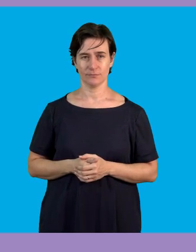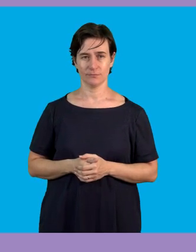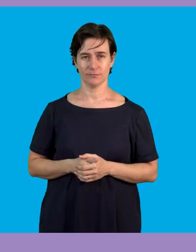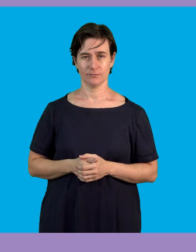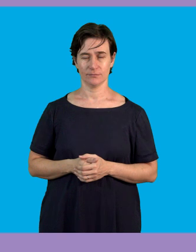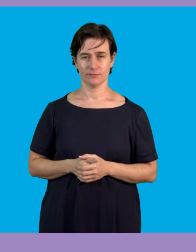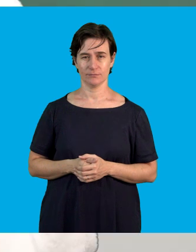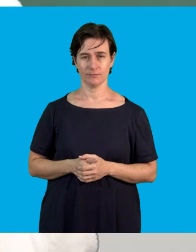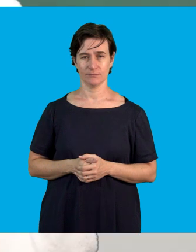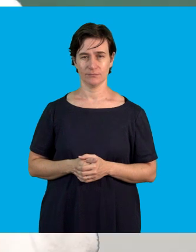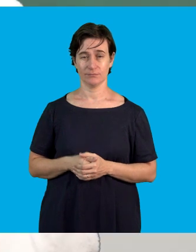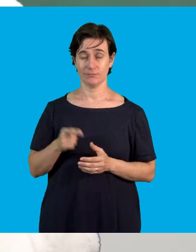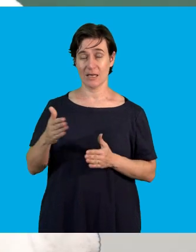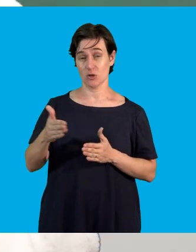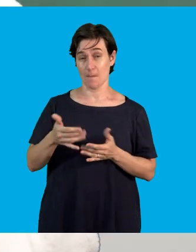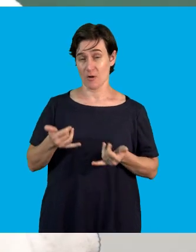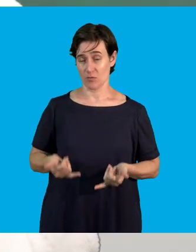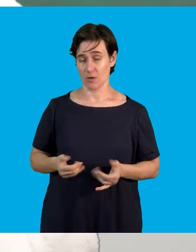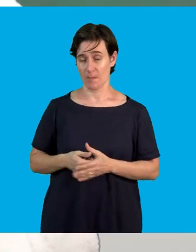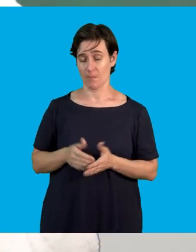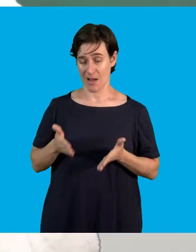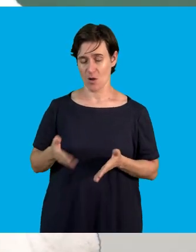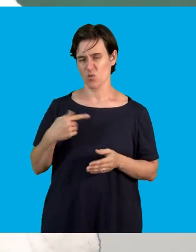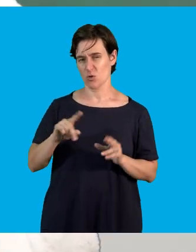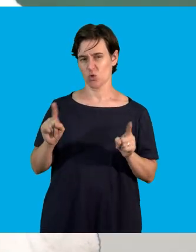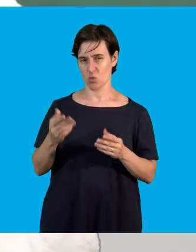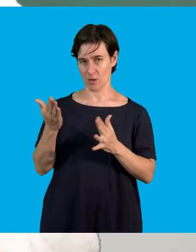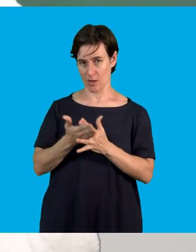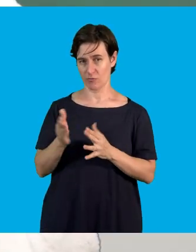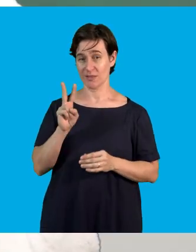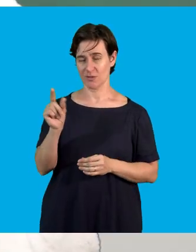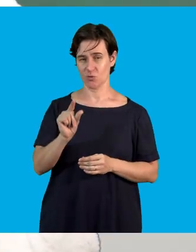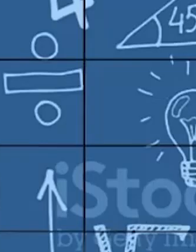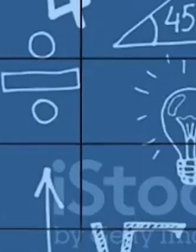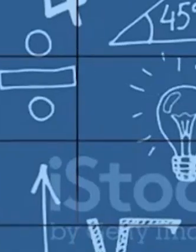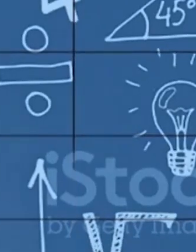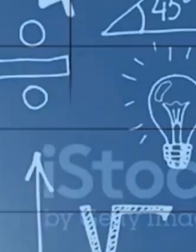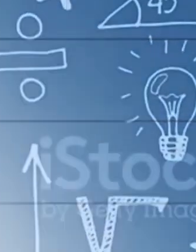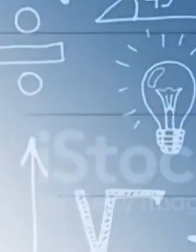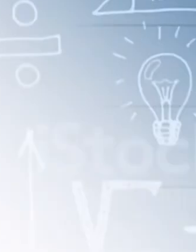Let's stop there for now and go for an ad break. See you soon.